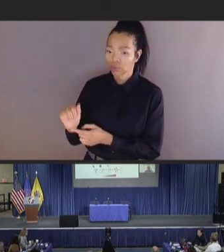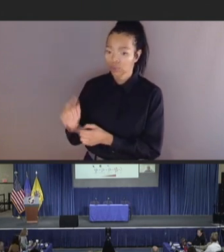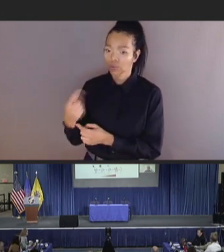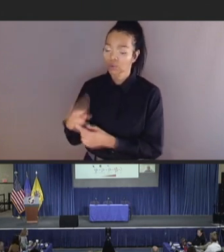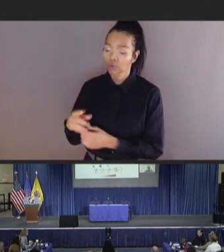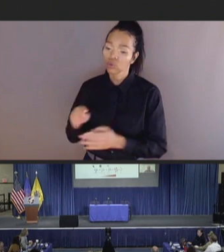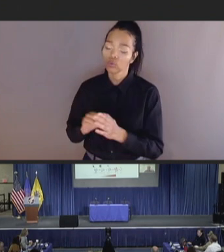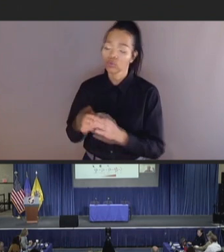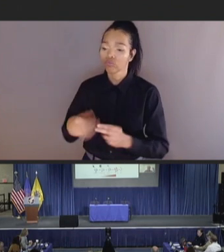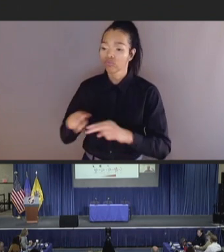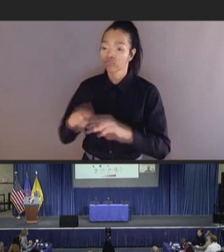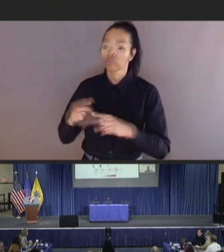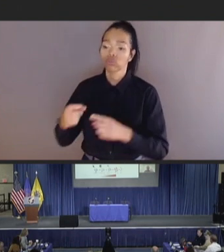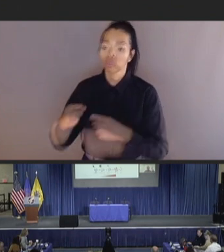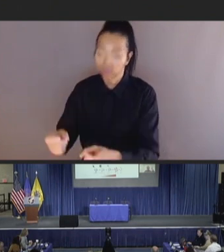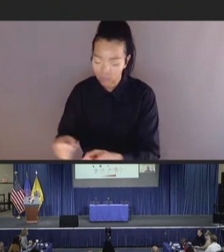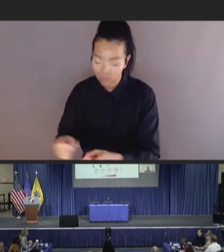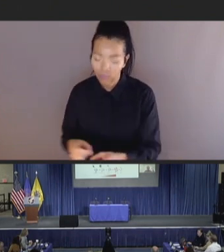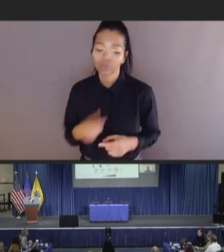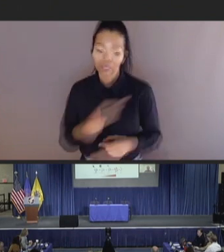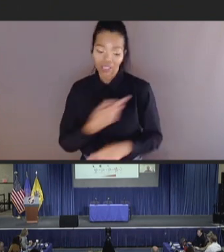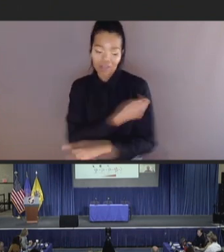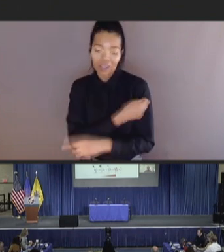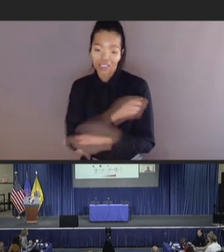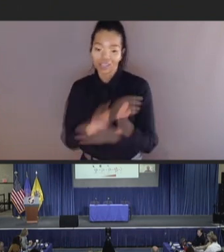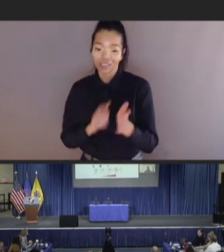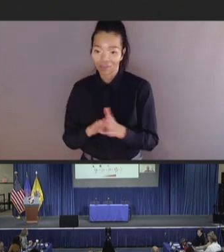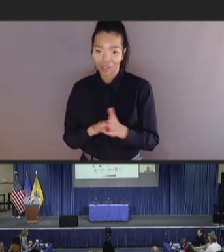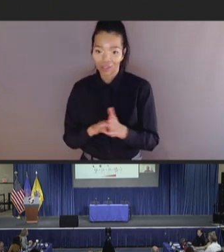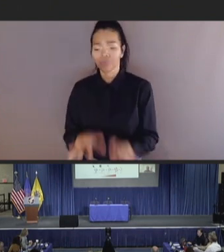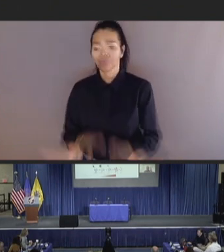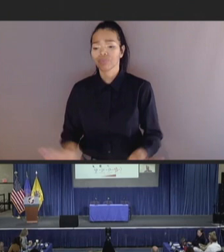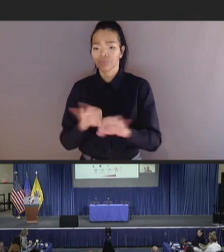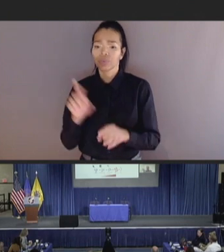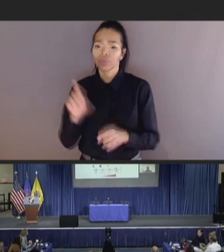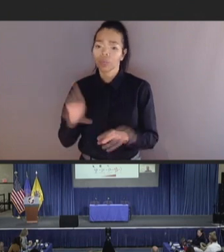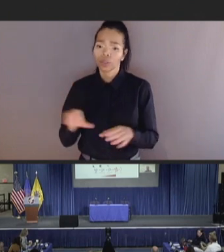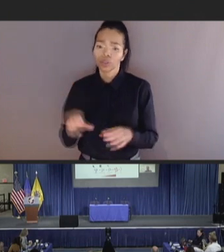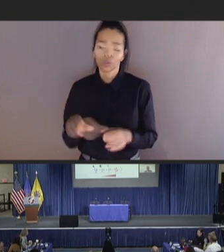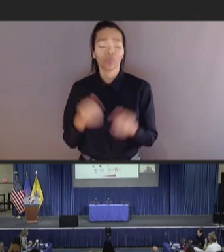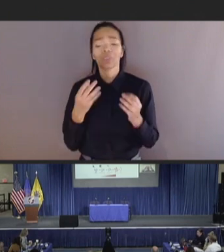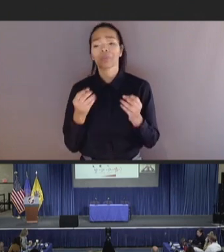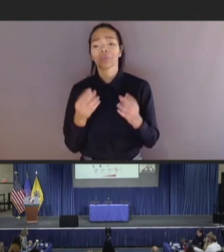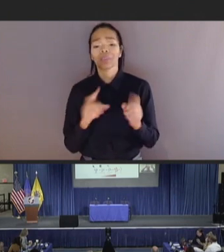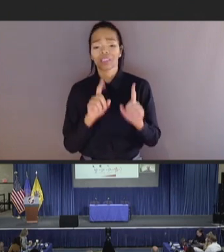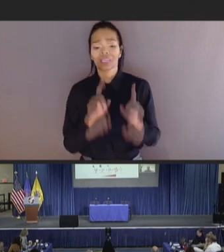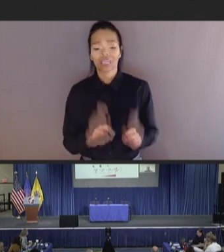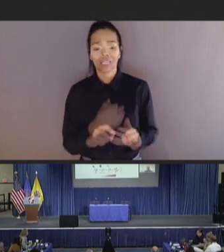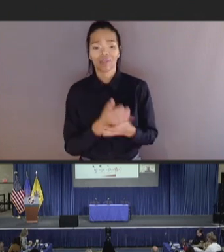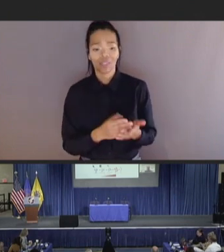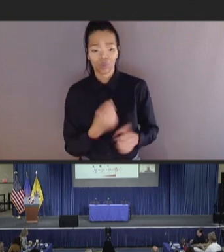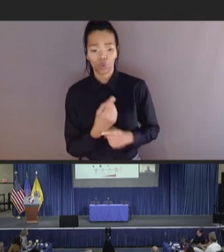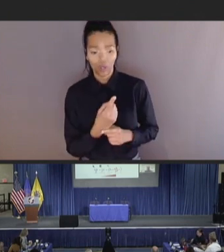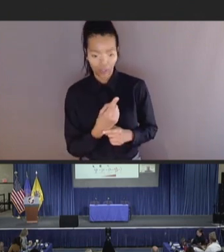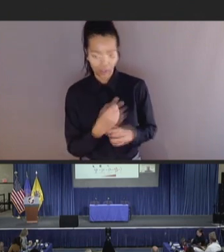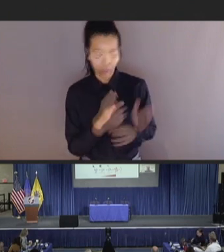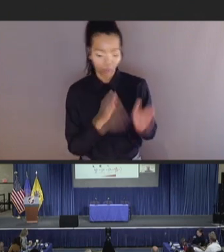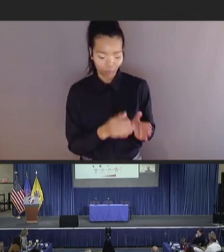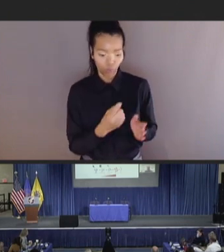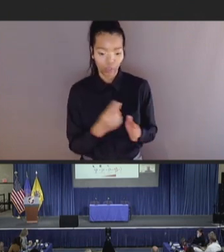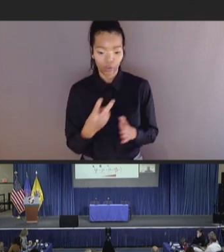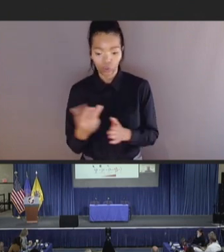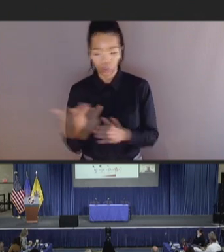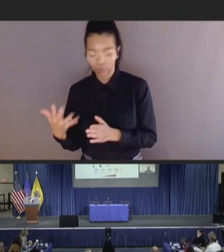it's particularly important because we're going to have to do multiple phase 1 clinical trials to learn how to develop this